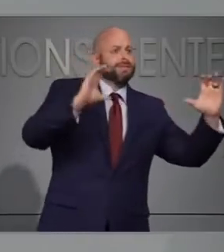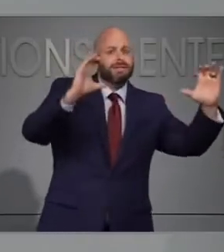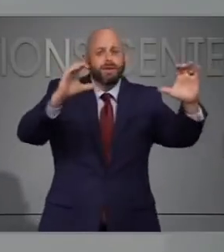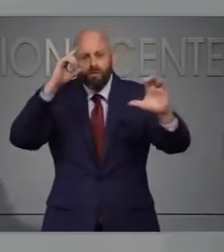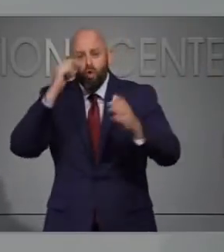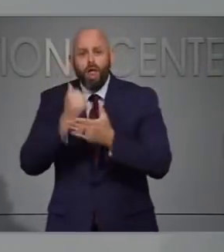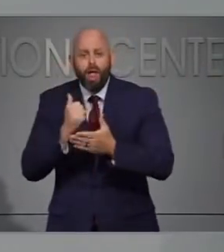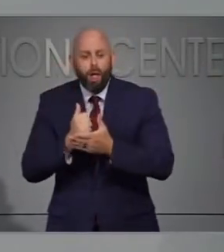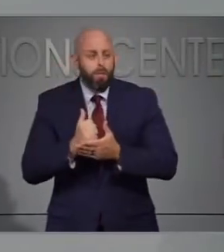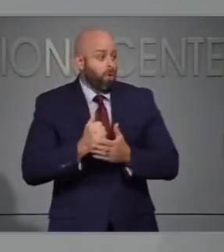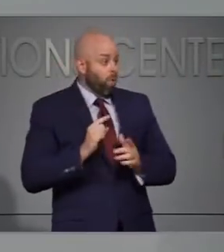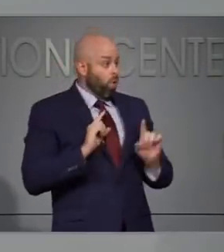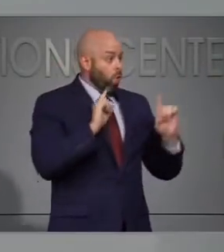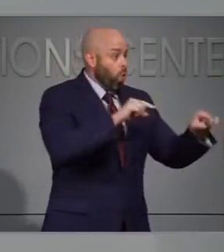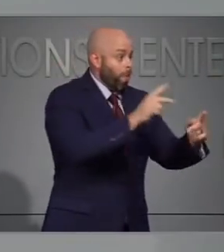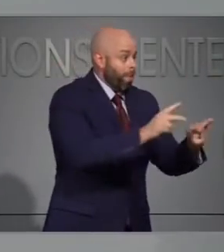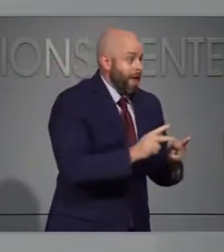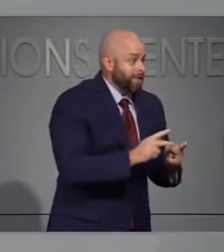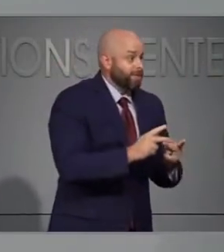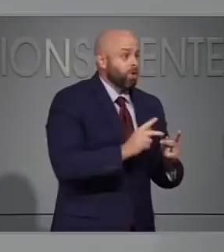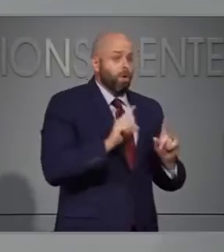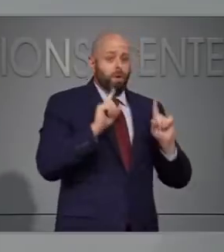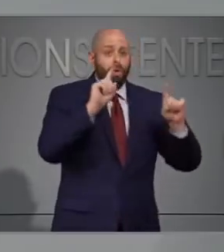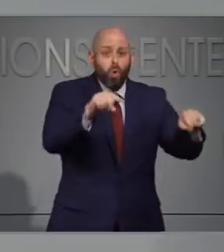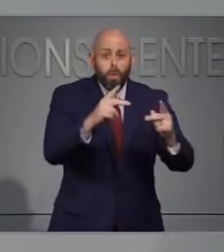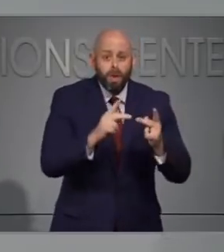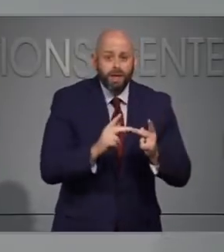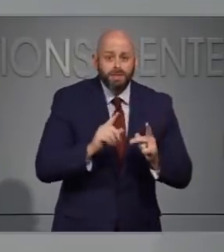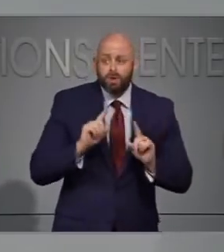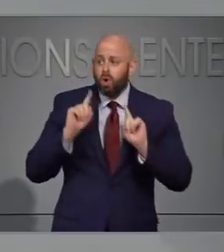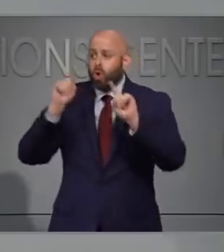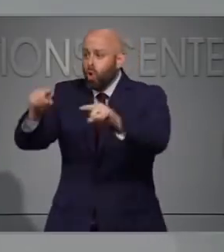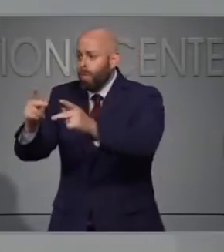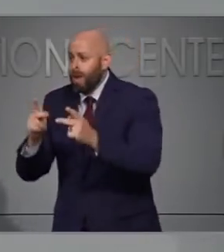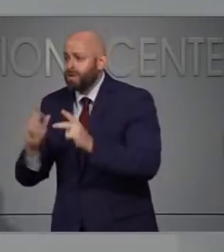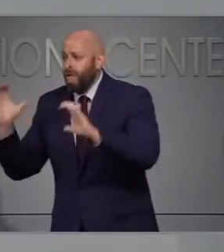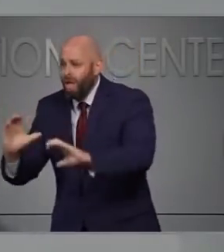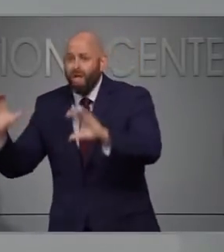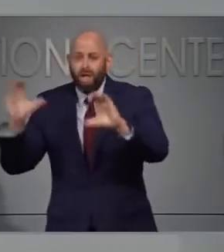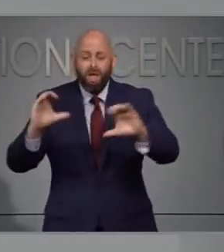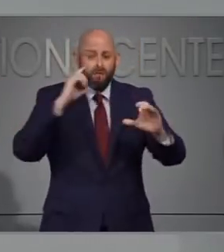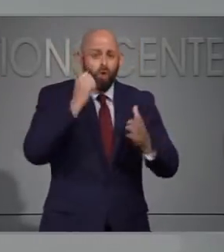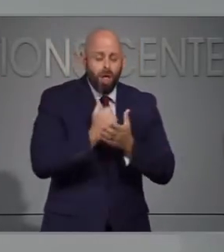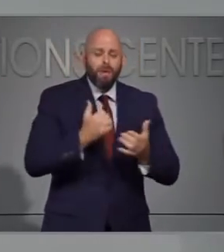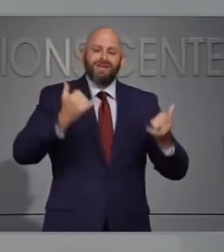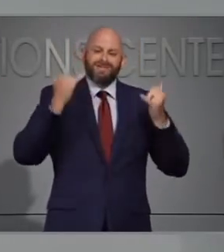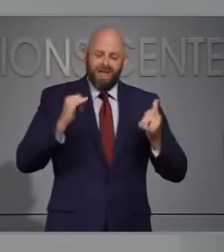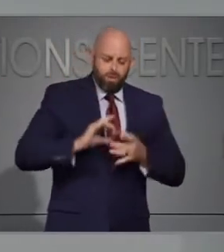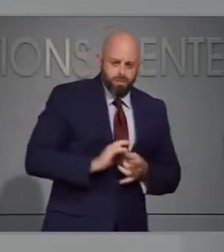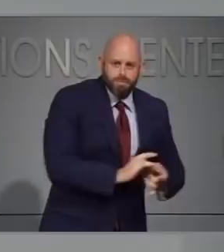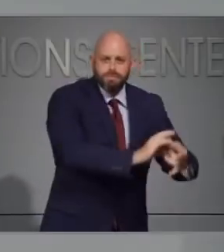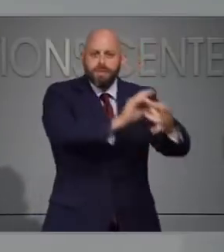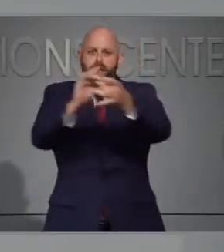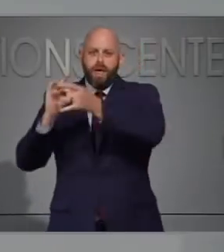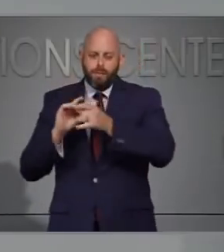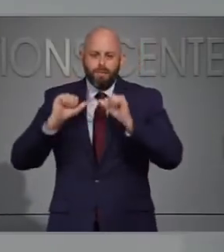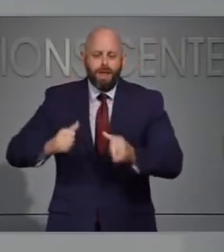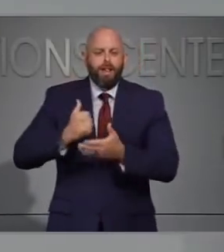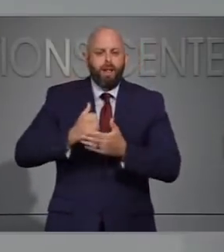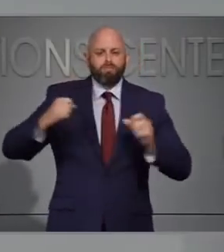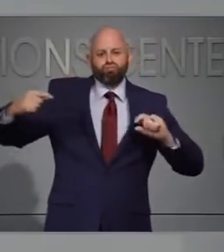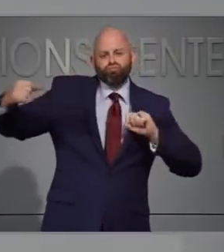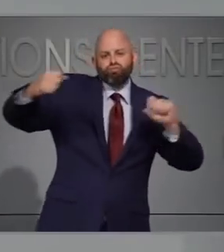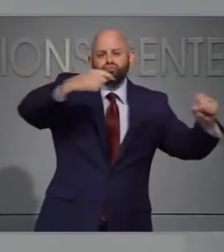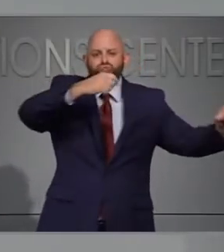social need within the past 12 months. There are community-based organizations, government agencies, healthcare